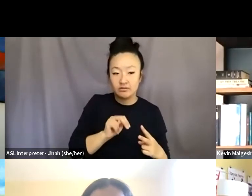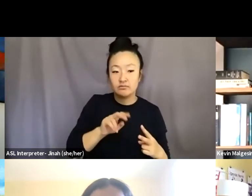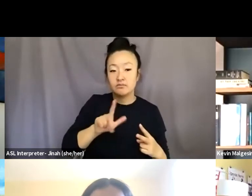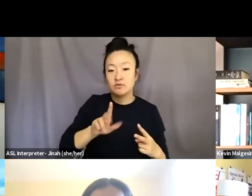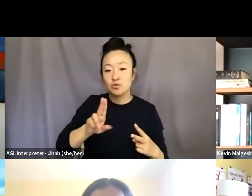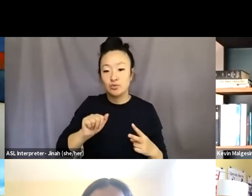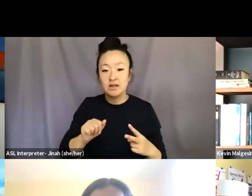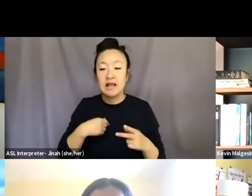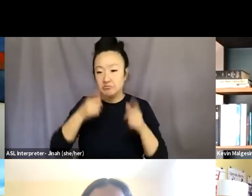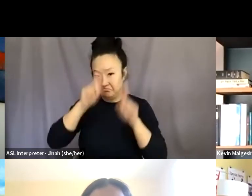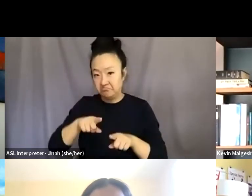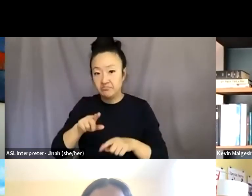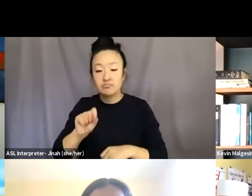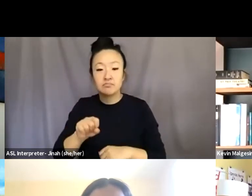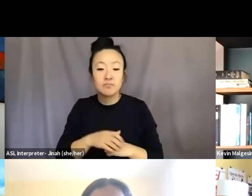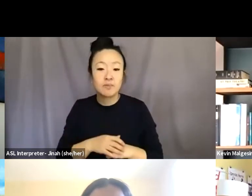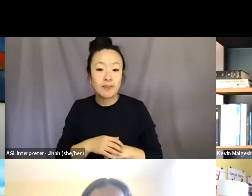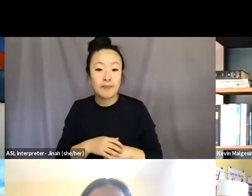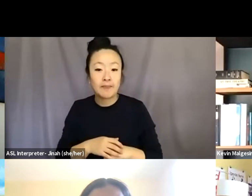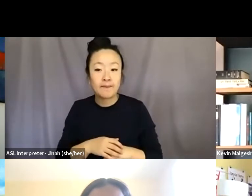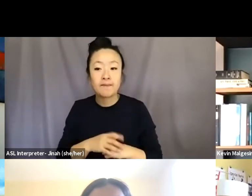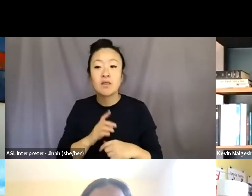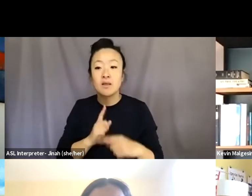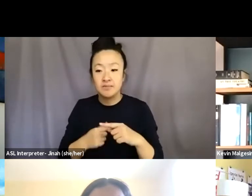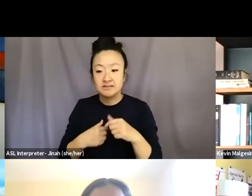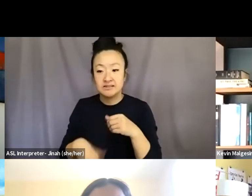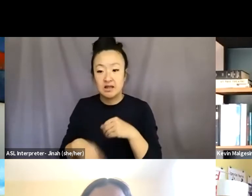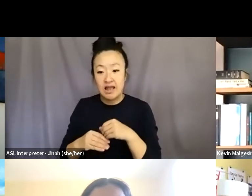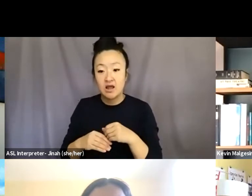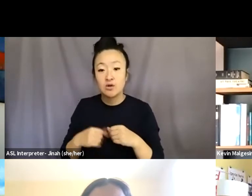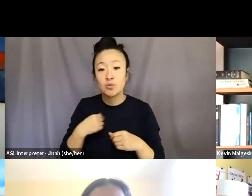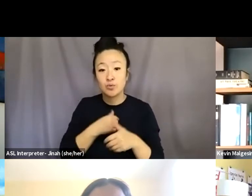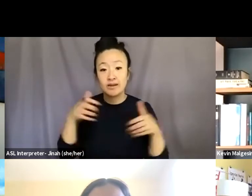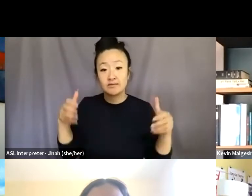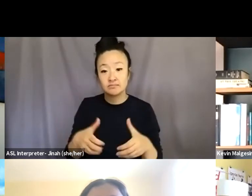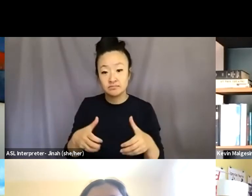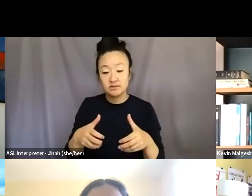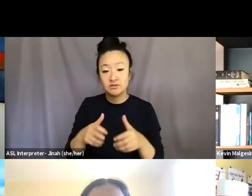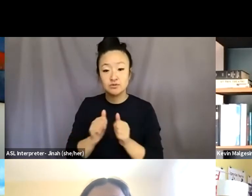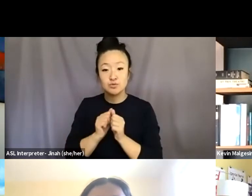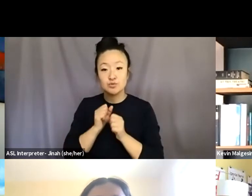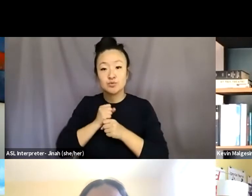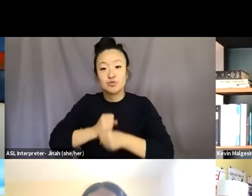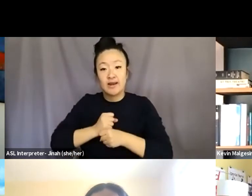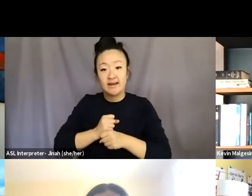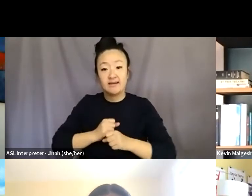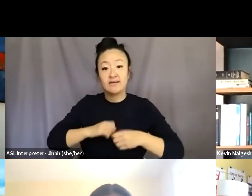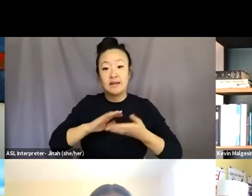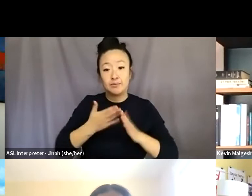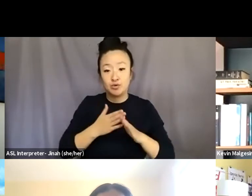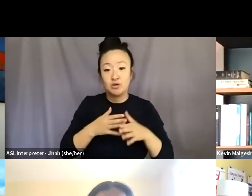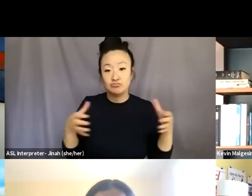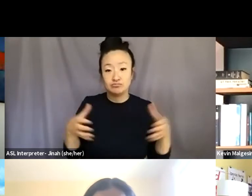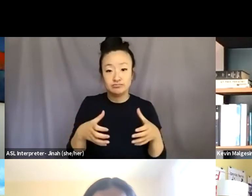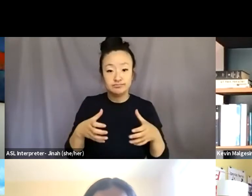that, I will add, Tasveer came together to create a community, a local